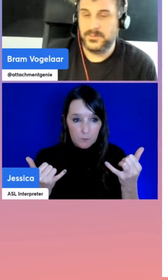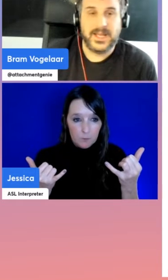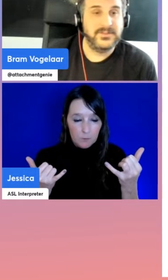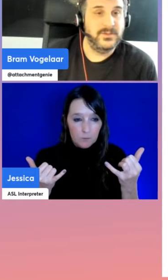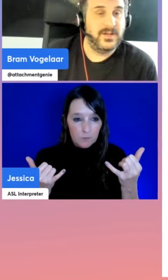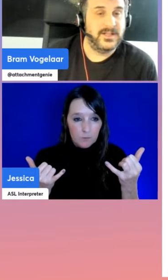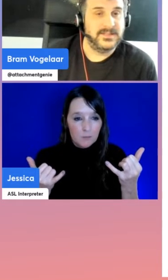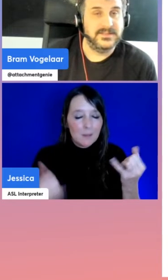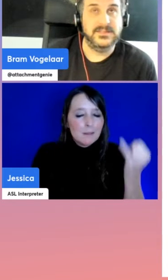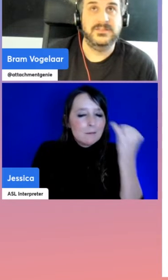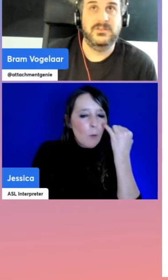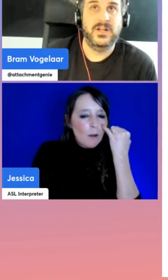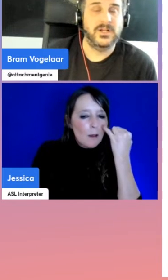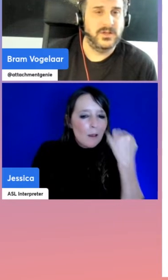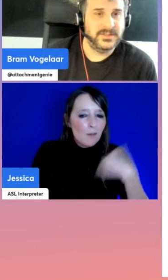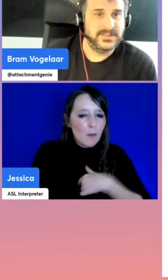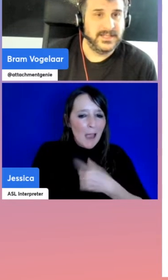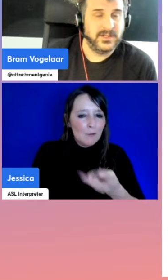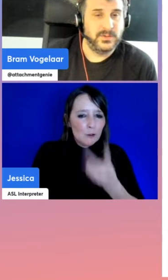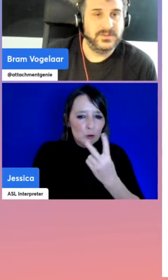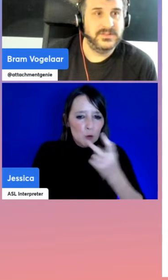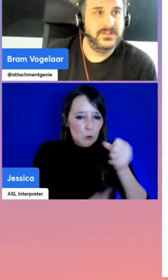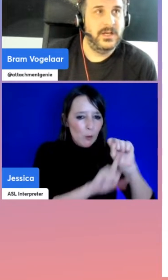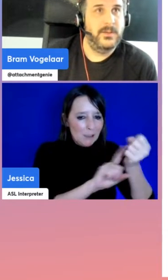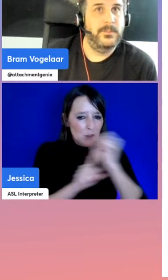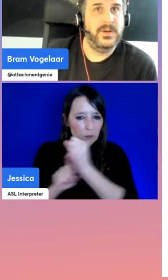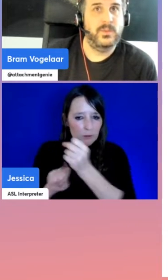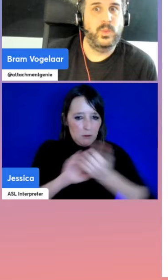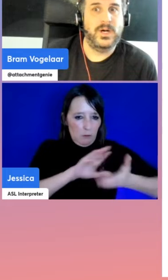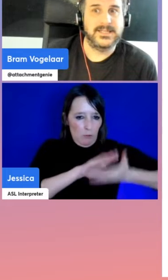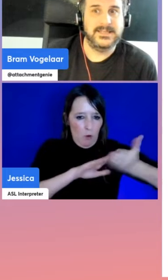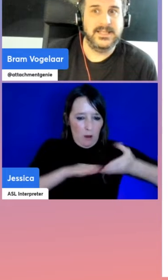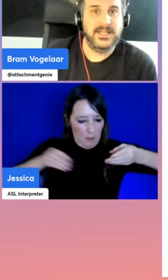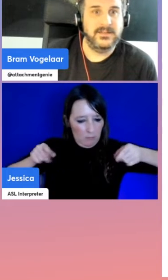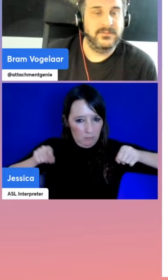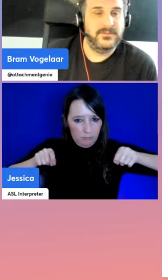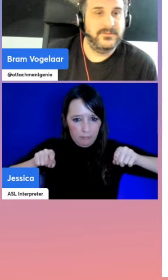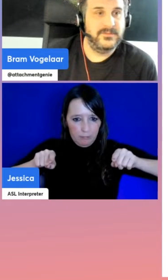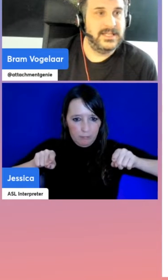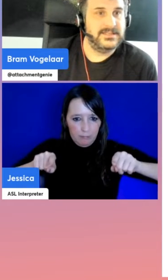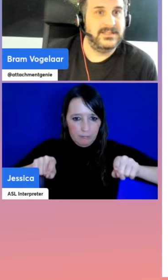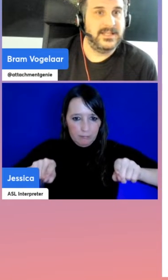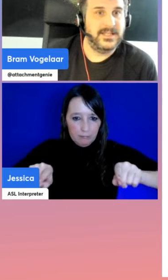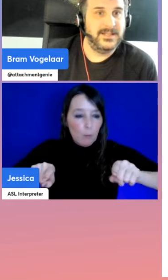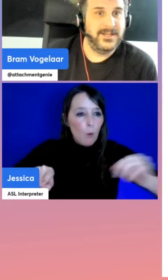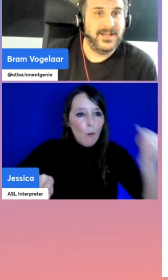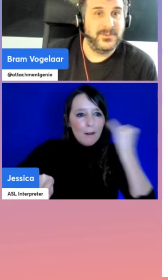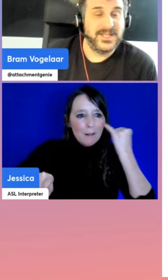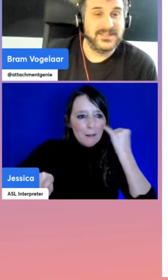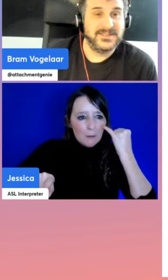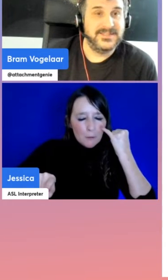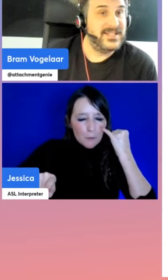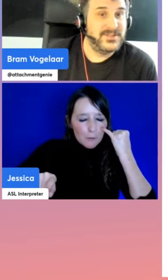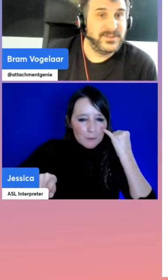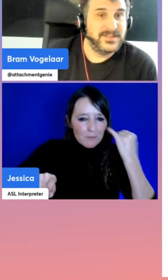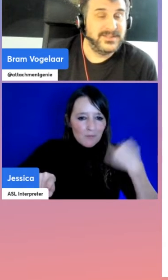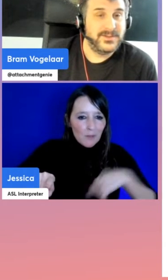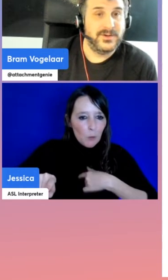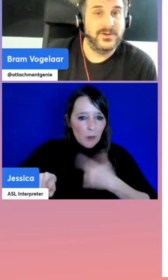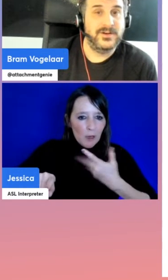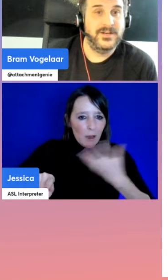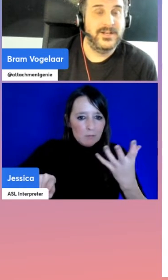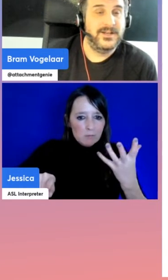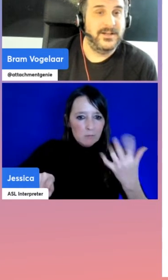what if we have two running instances, they're running on distinct hosts, but what if, let's say, we get